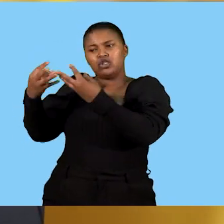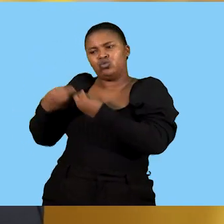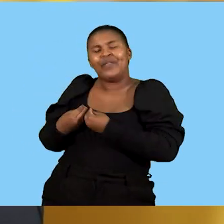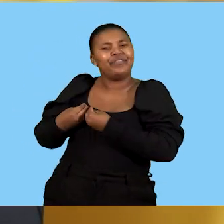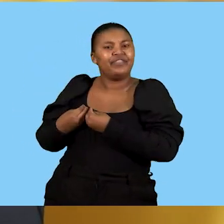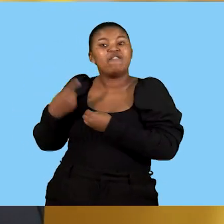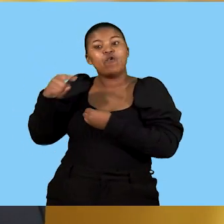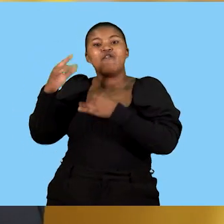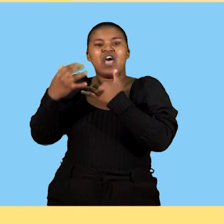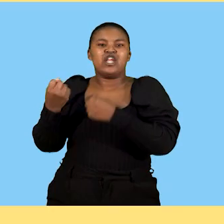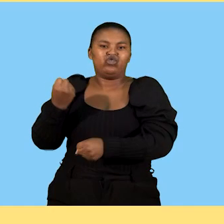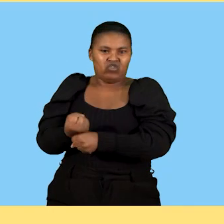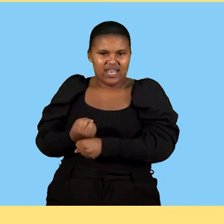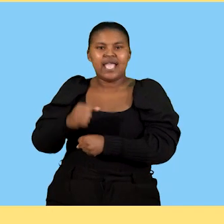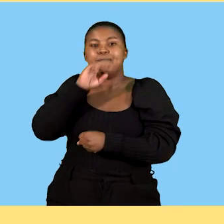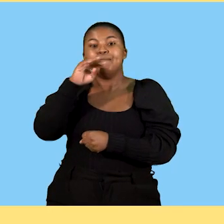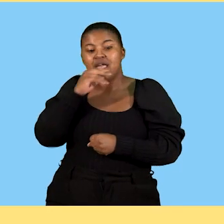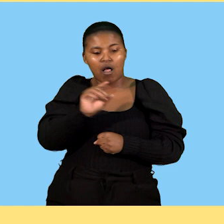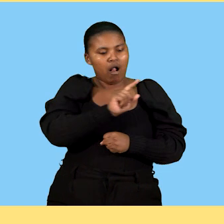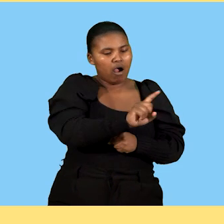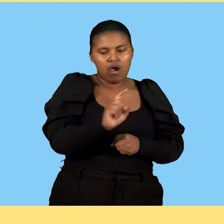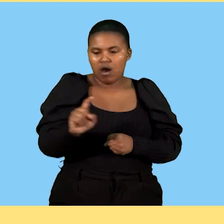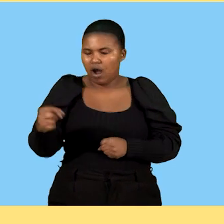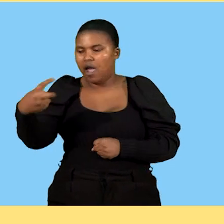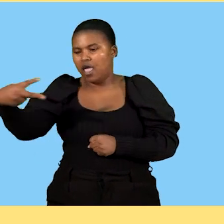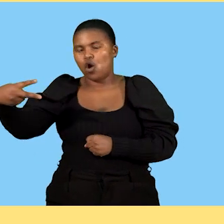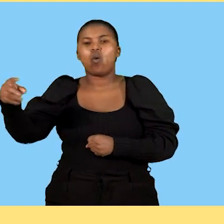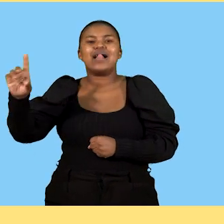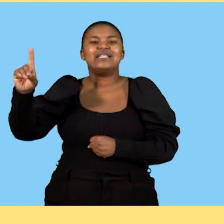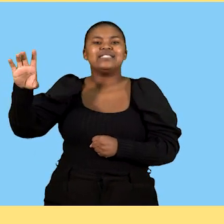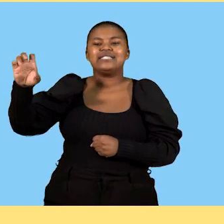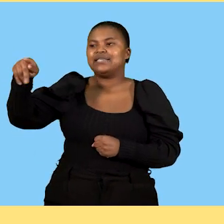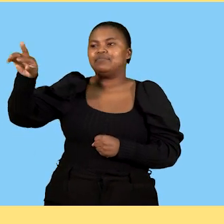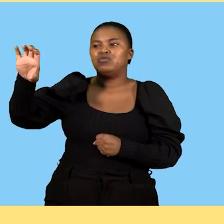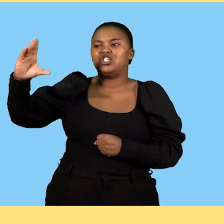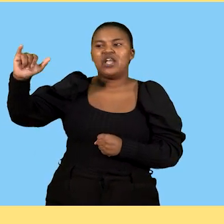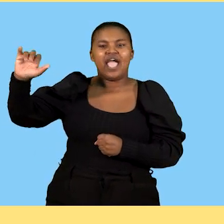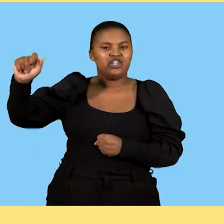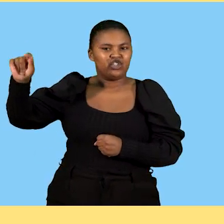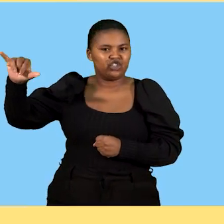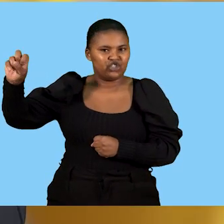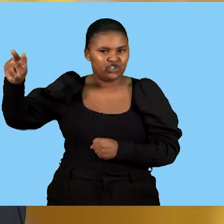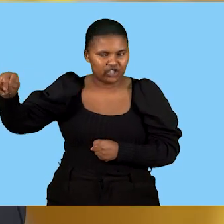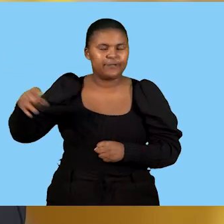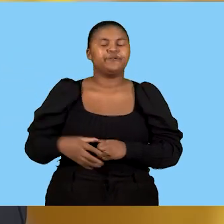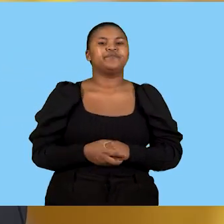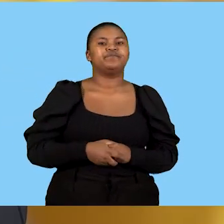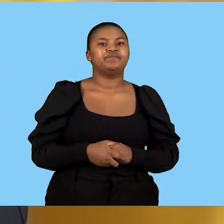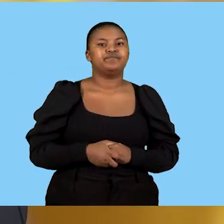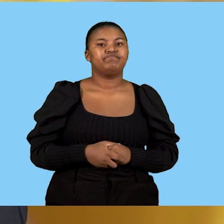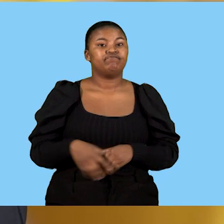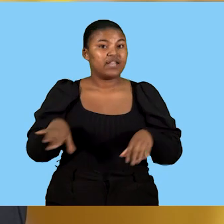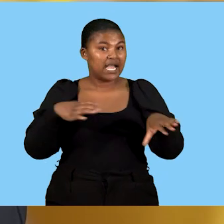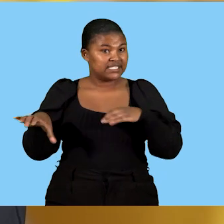in the financial year? That would then give you the depreciation amount. And here is